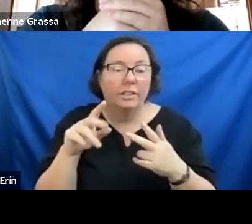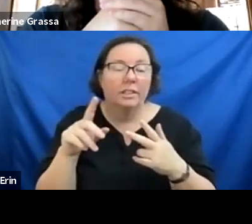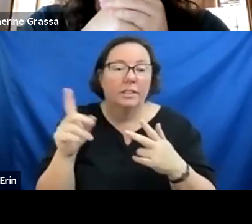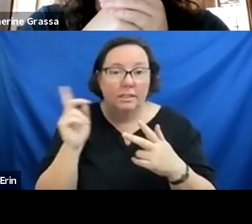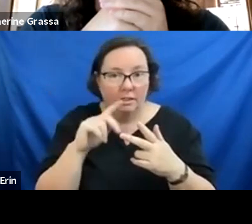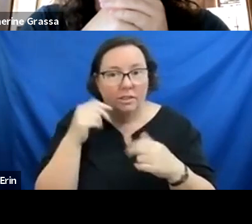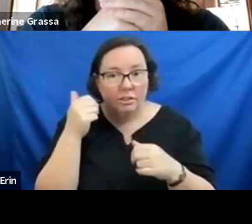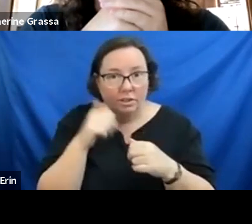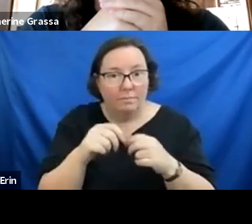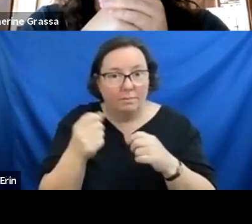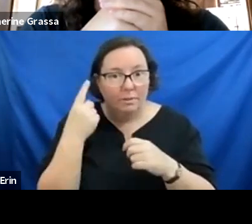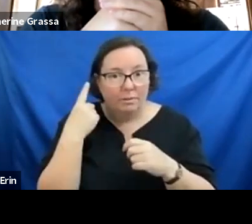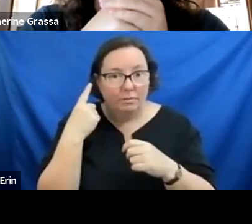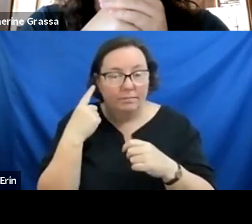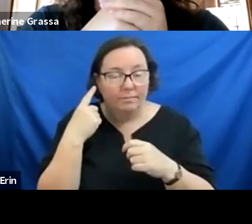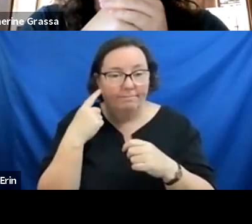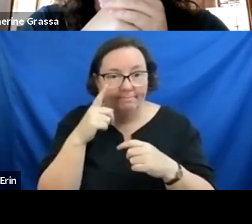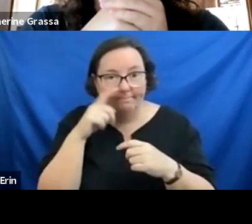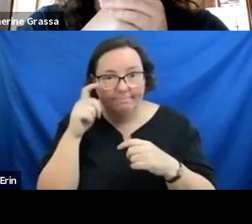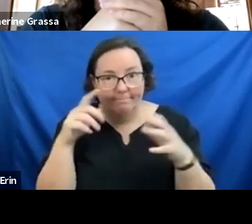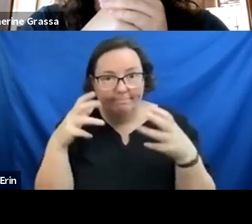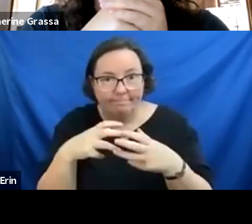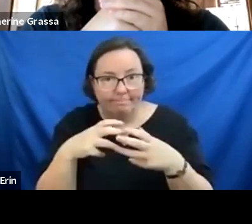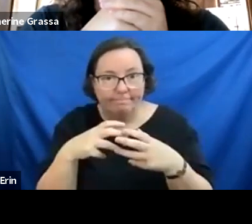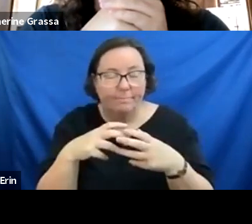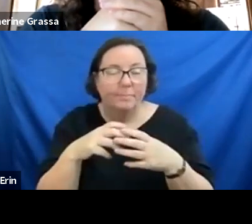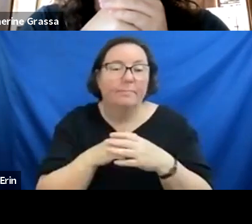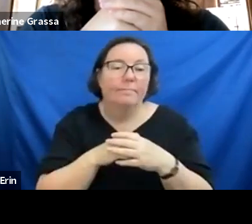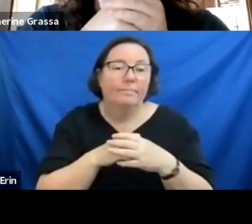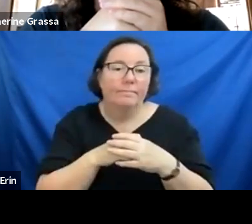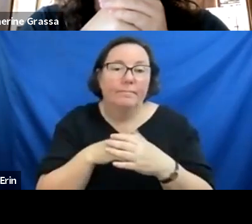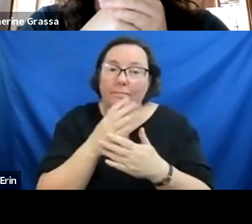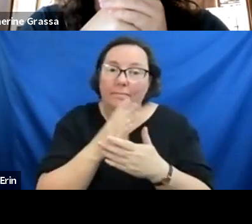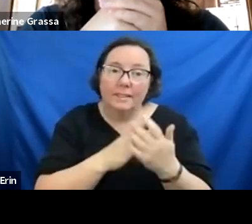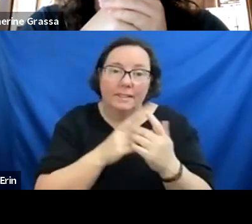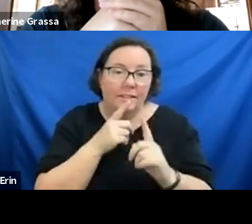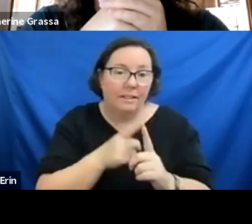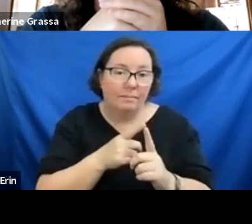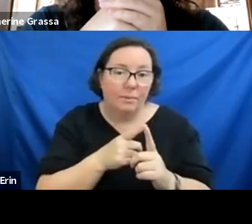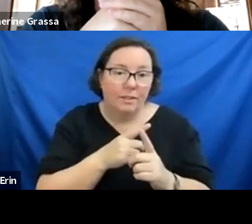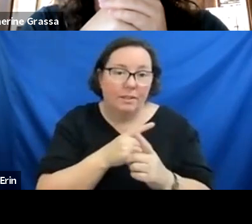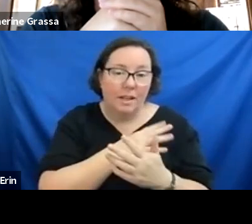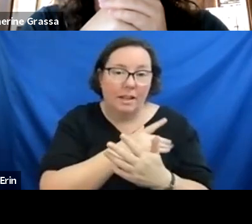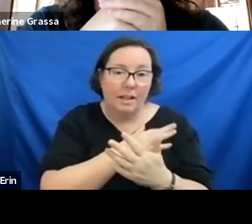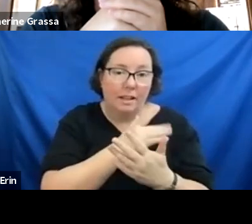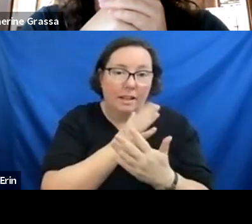recall, and our team, our school leaders, at some point,